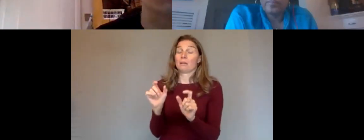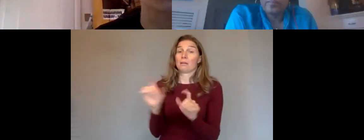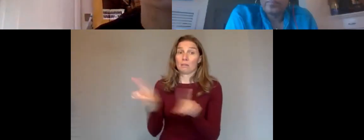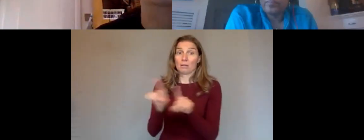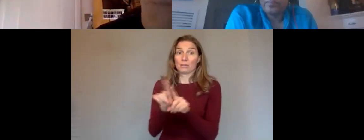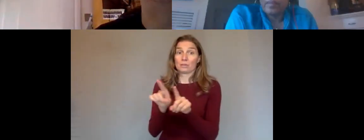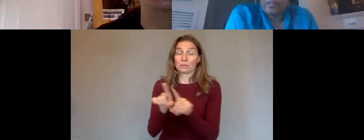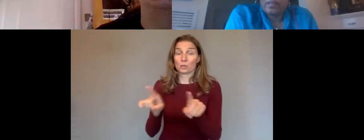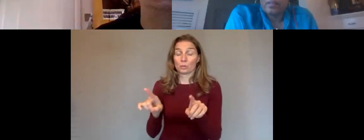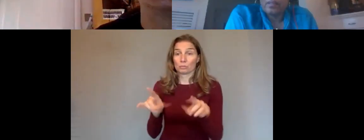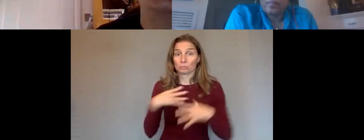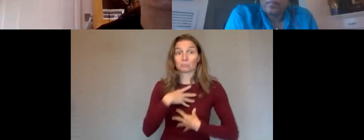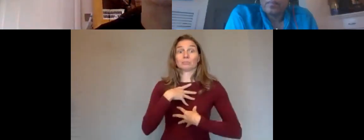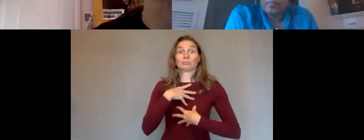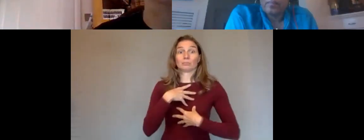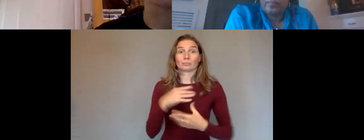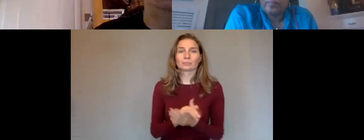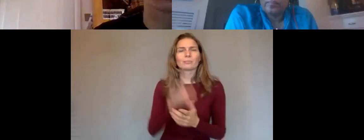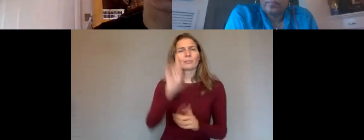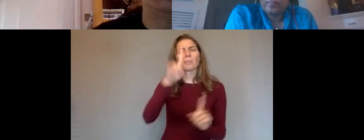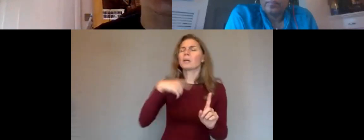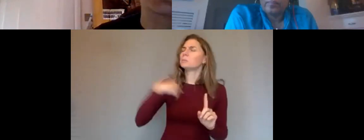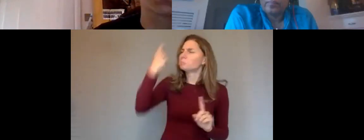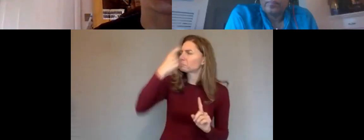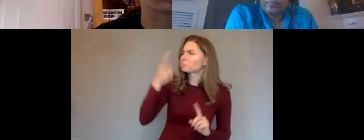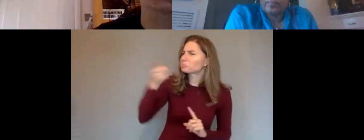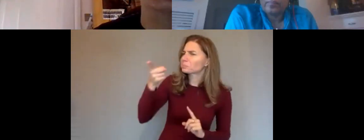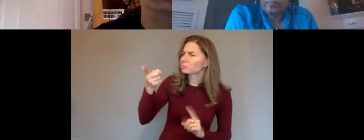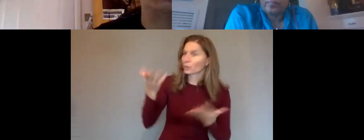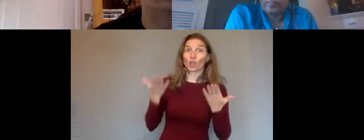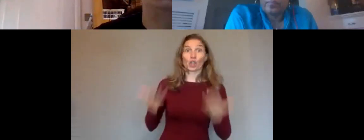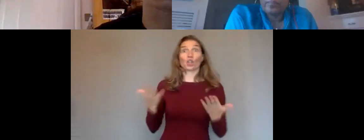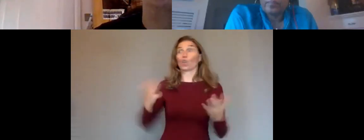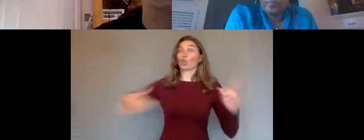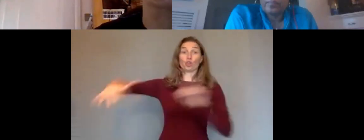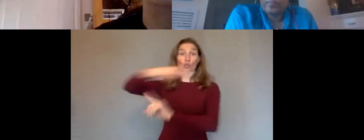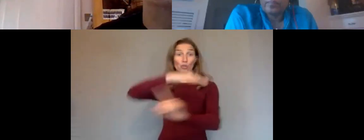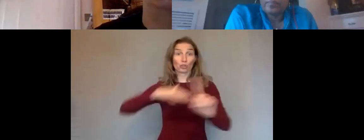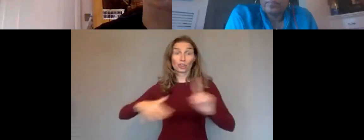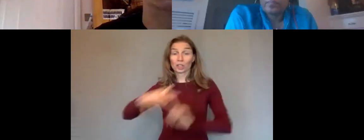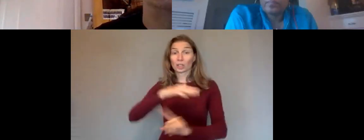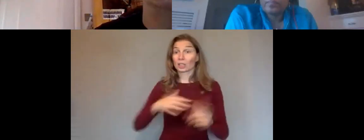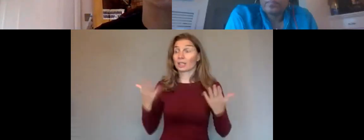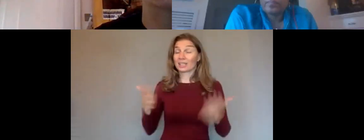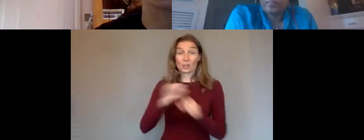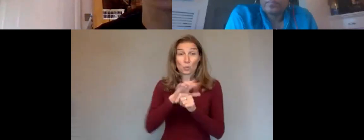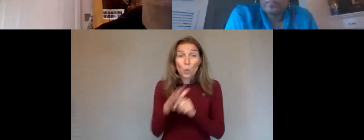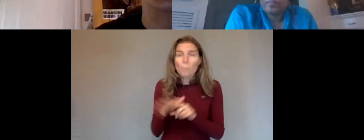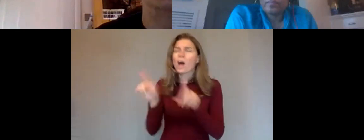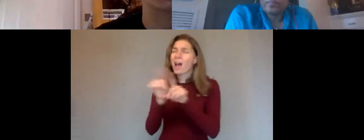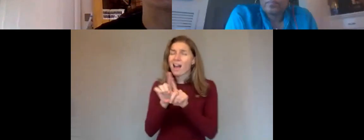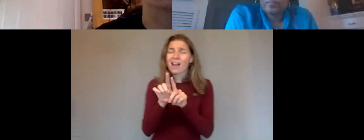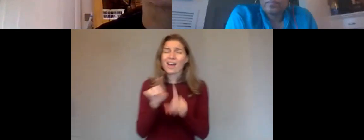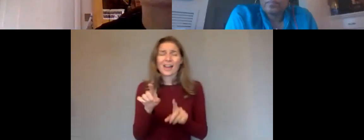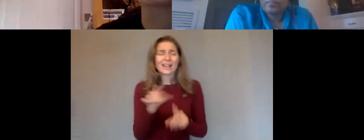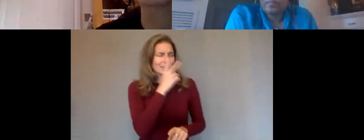What's your take on the current climate, especially with regard to what we've learned through COVID and the effects